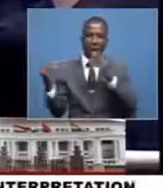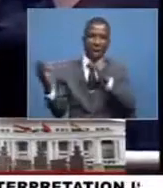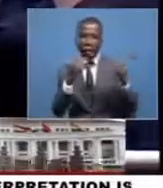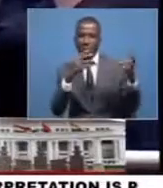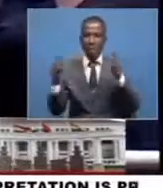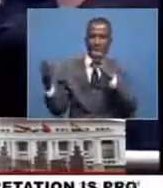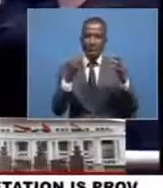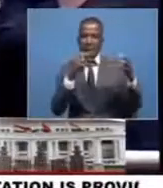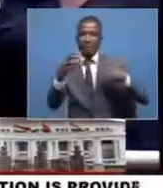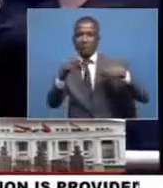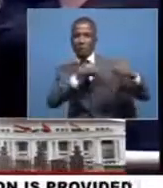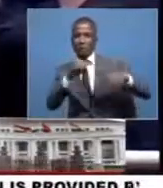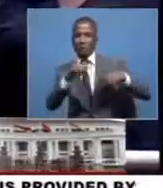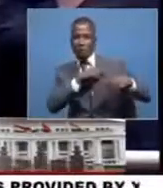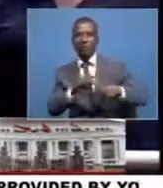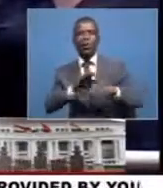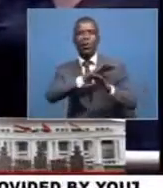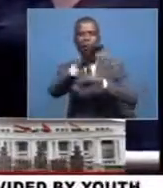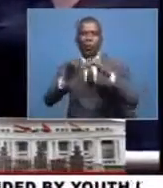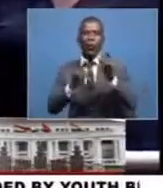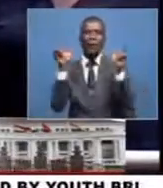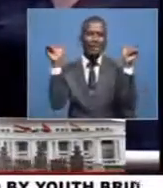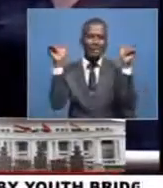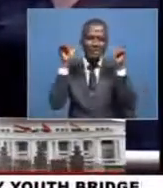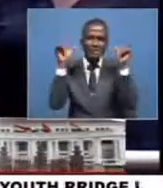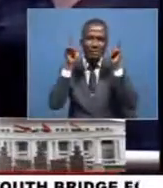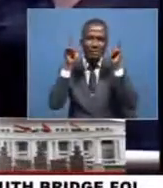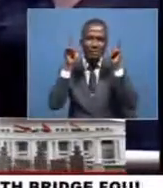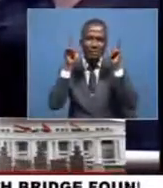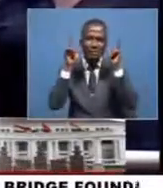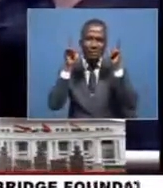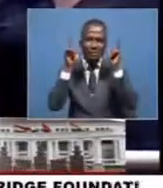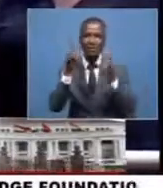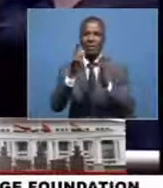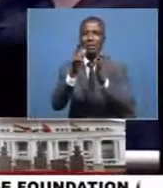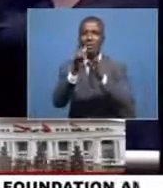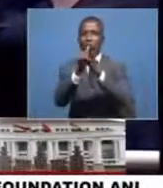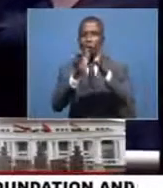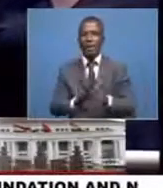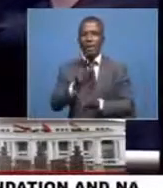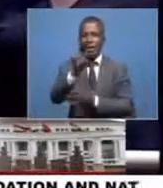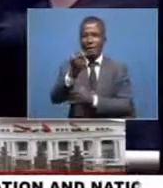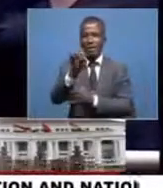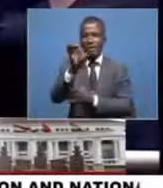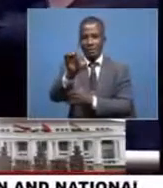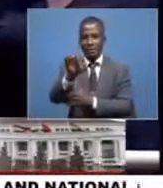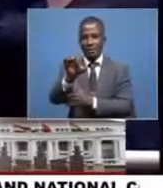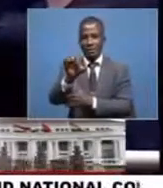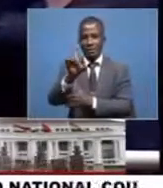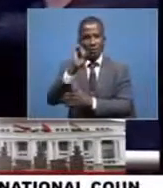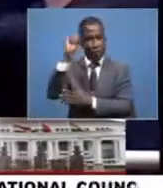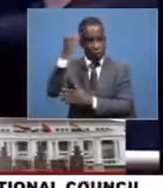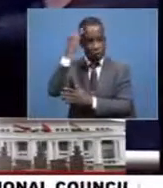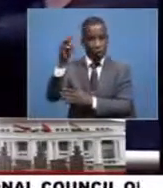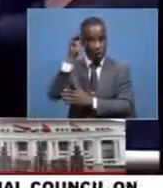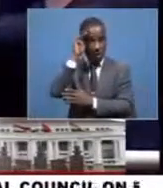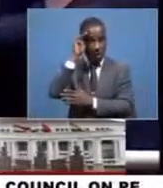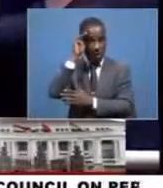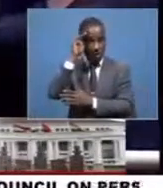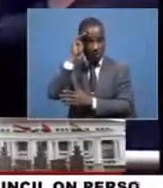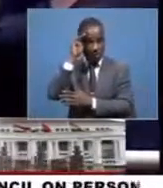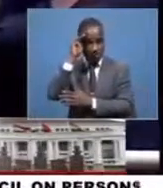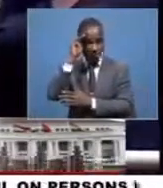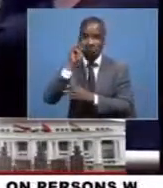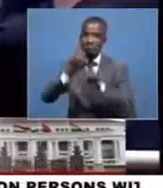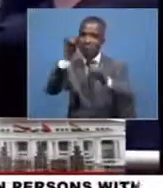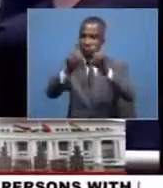ina smutie in samoa. A year lawyer chachuchikata odina homa a year petitioner no or the